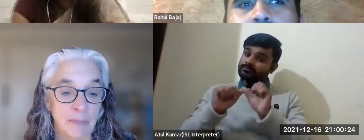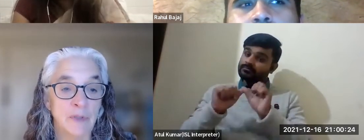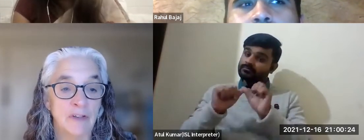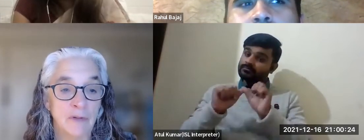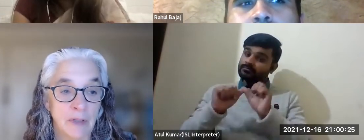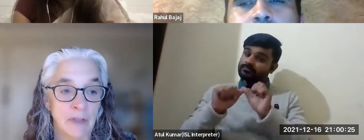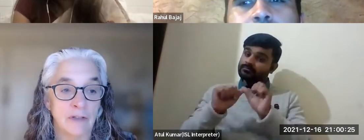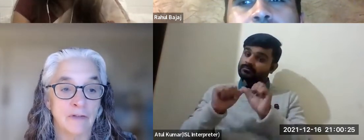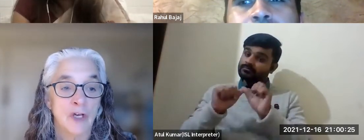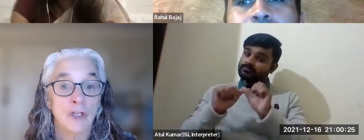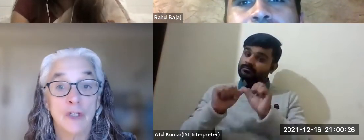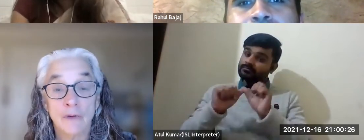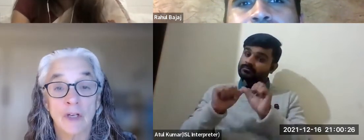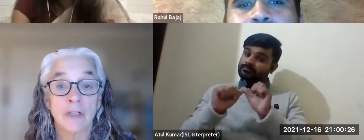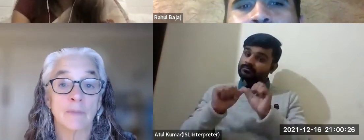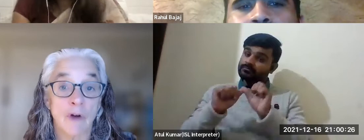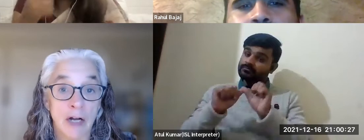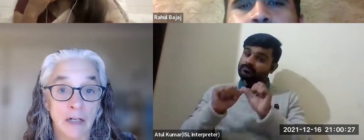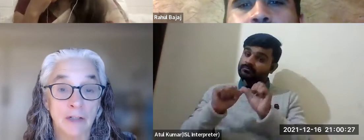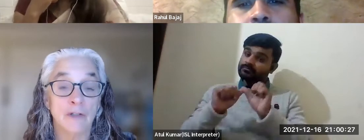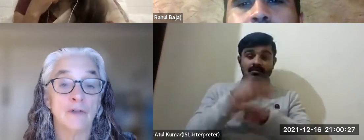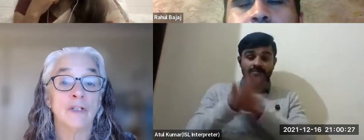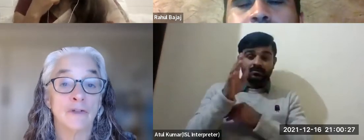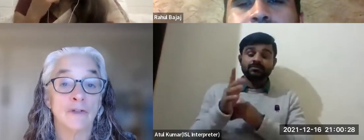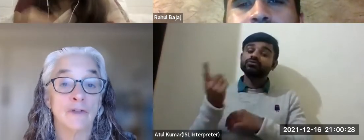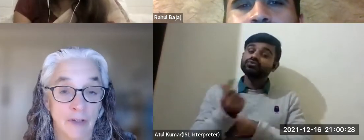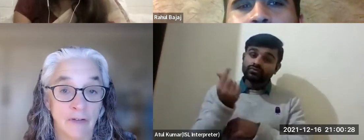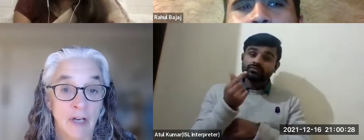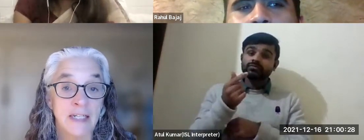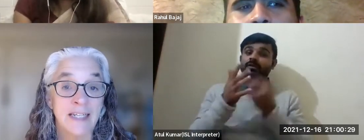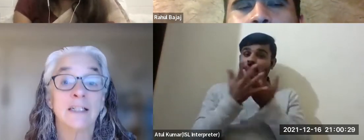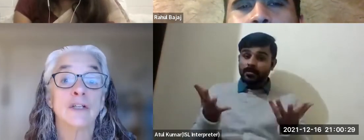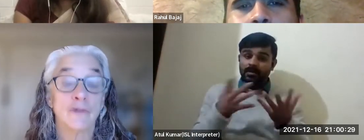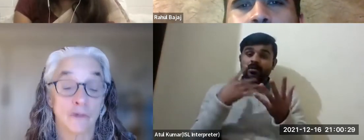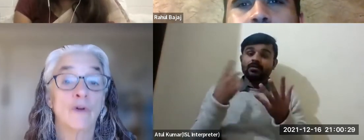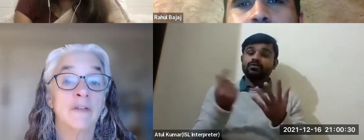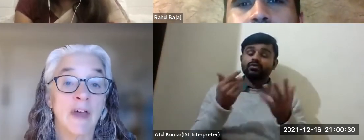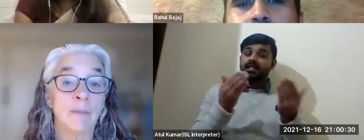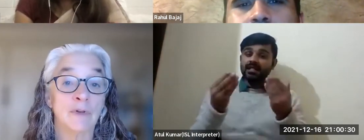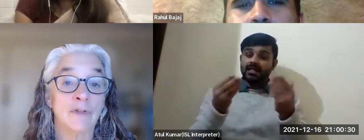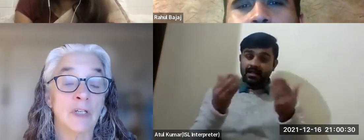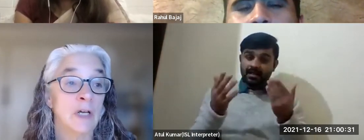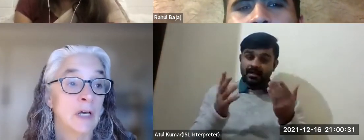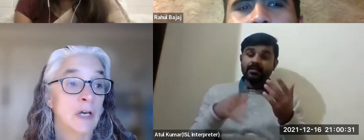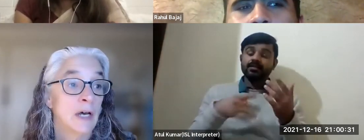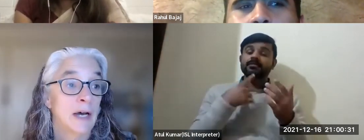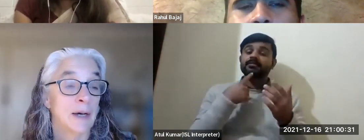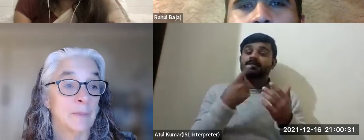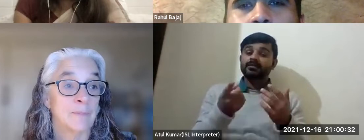of people with disabilities using the product, using the service, telling the story of that